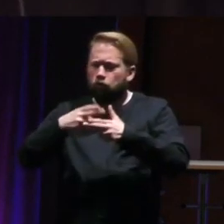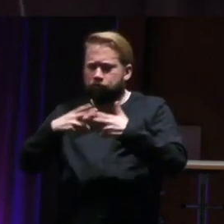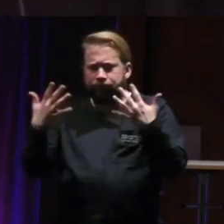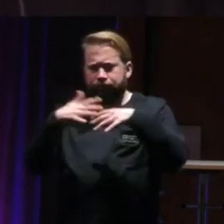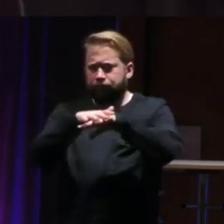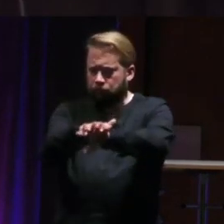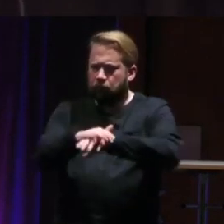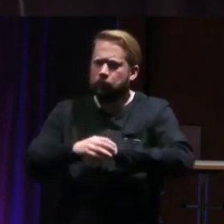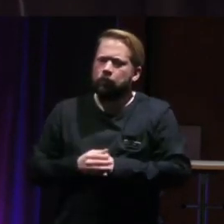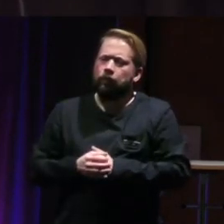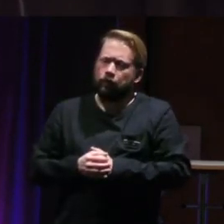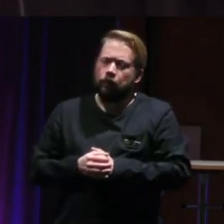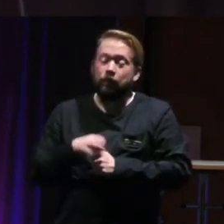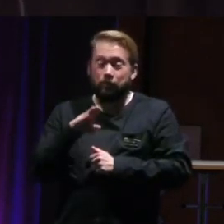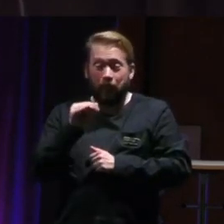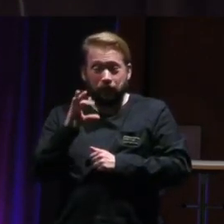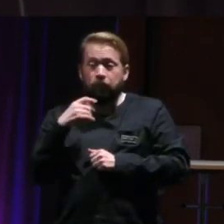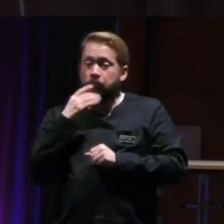and about all of that, but